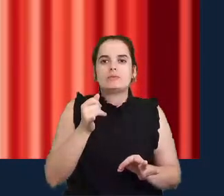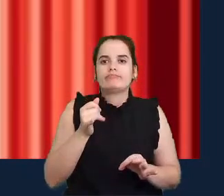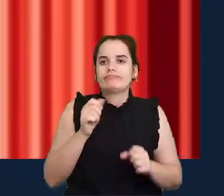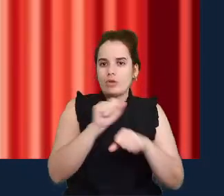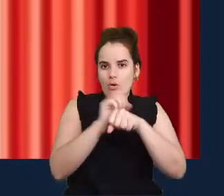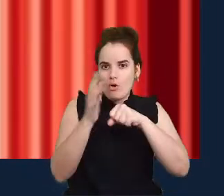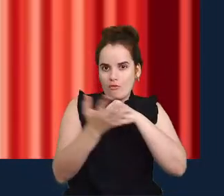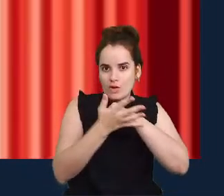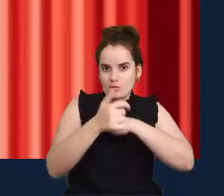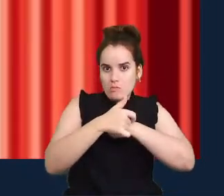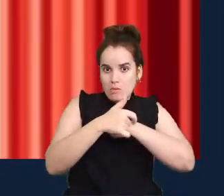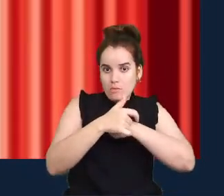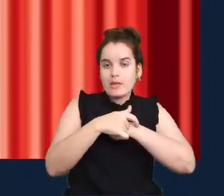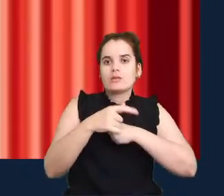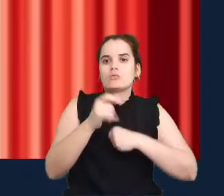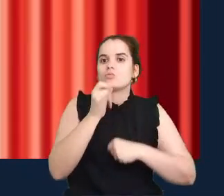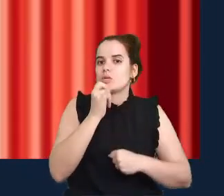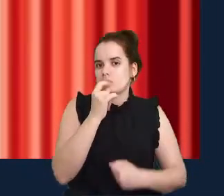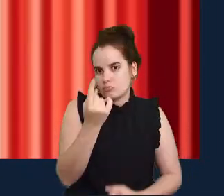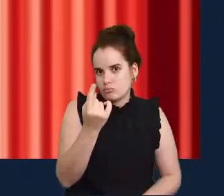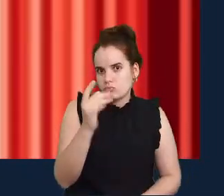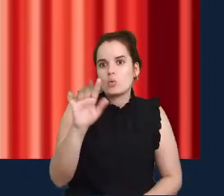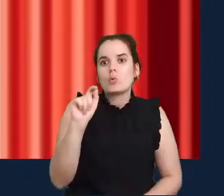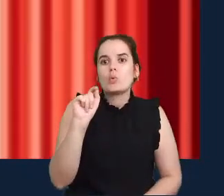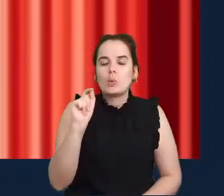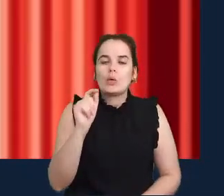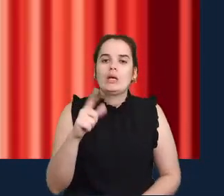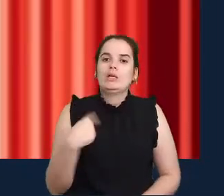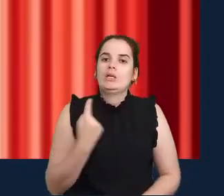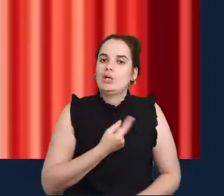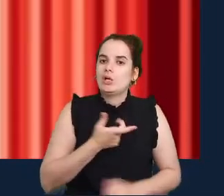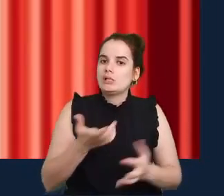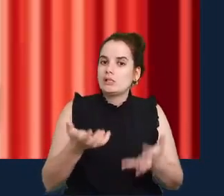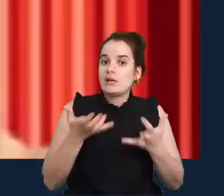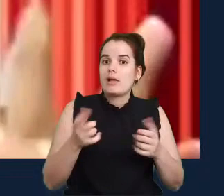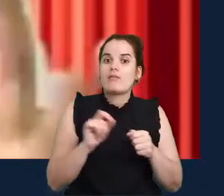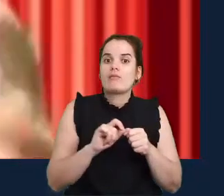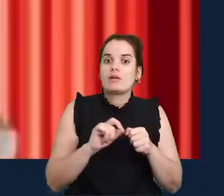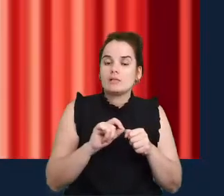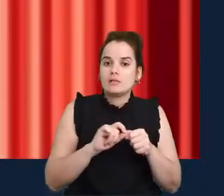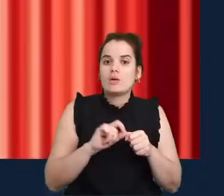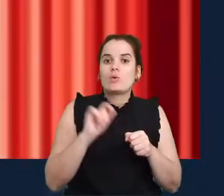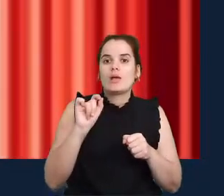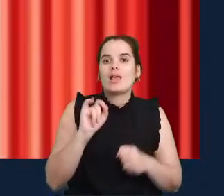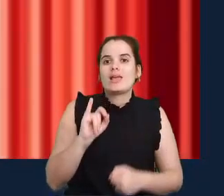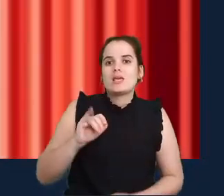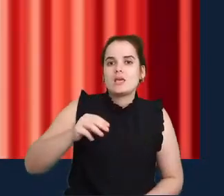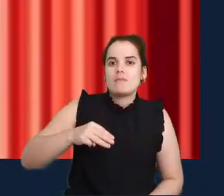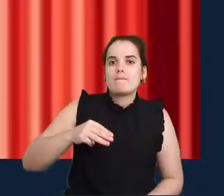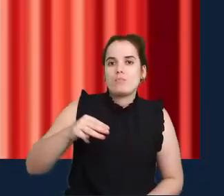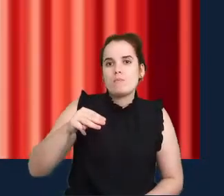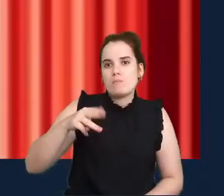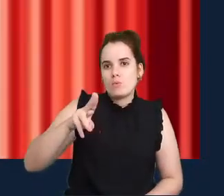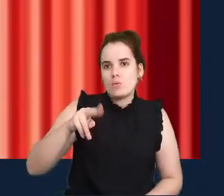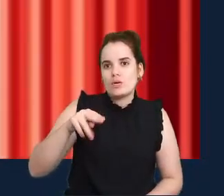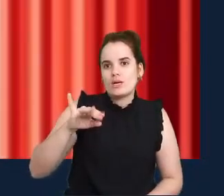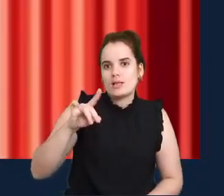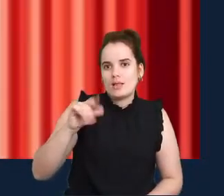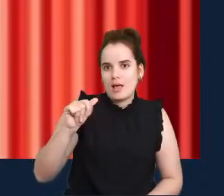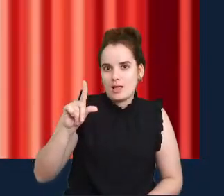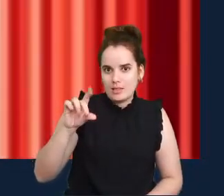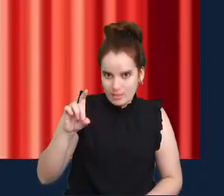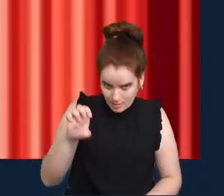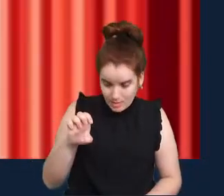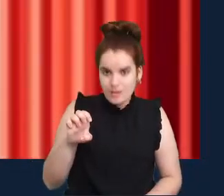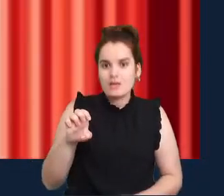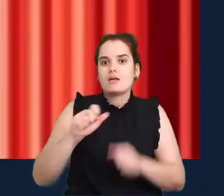we wanted to do something around herd immunity. So two of my colleagues did these simulations of what happens when social